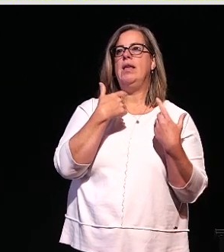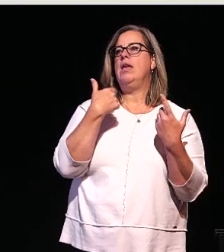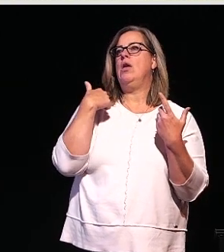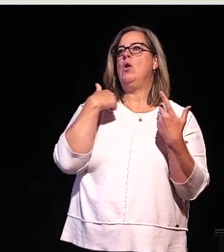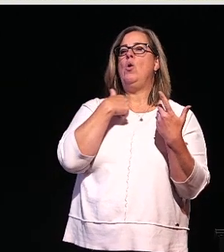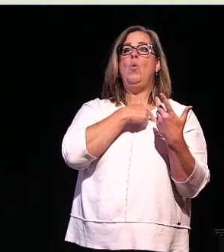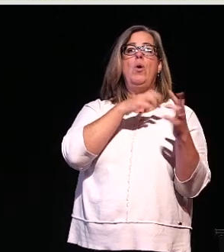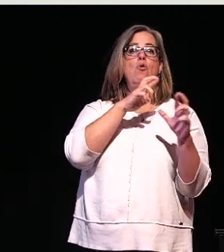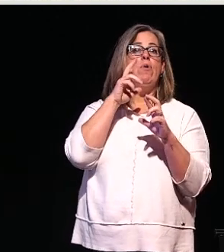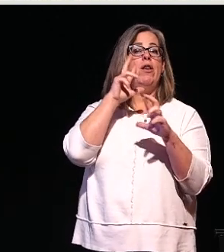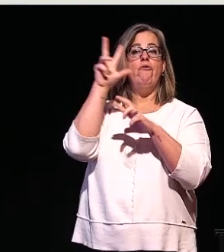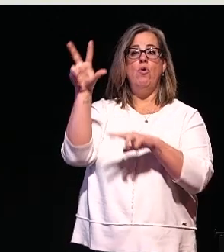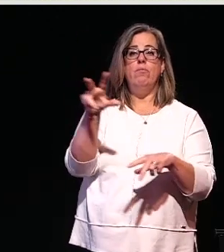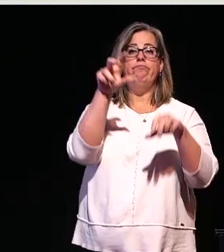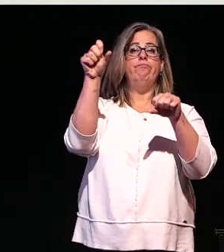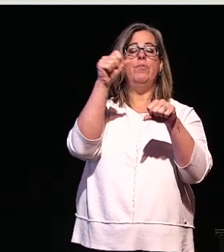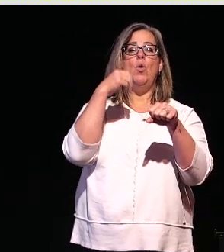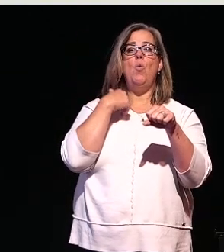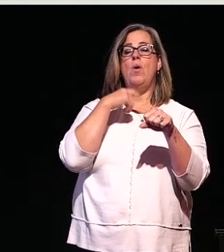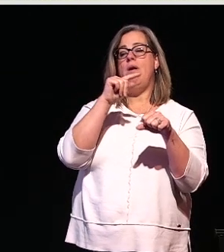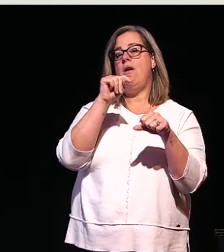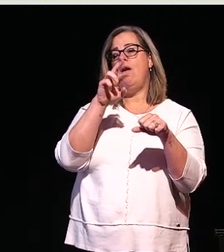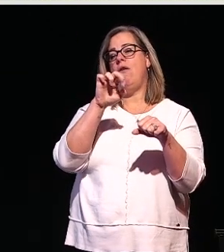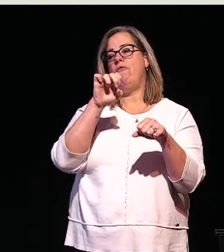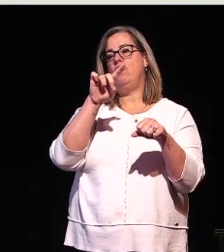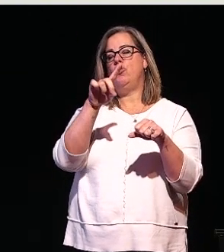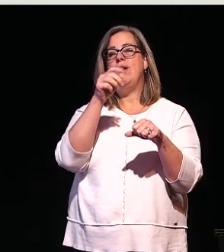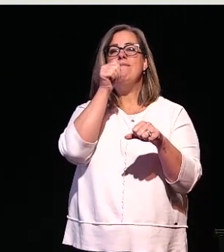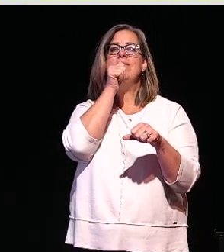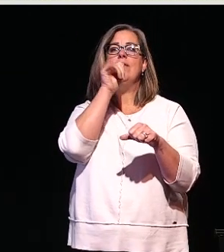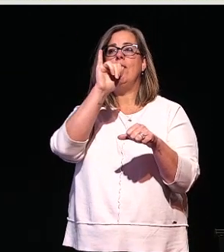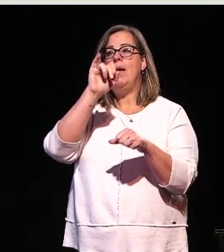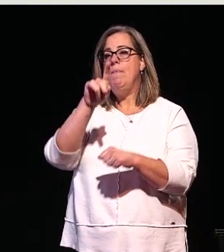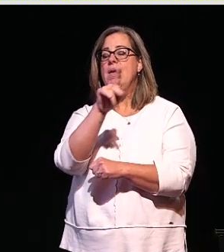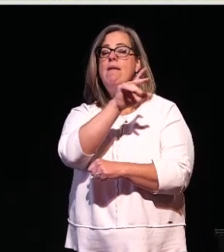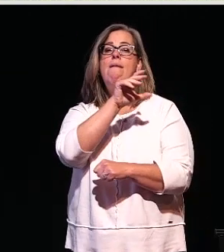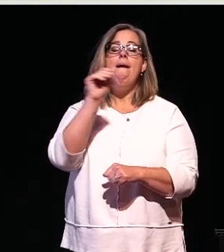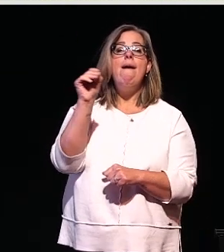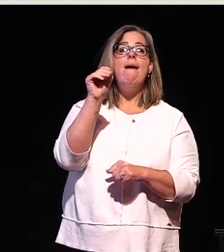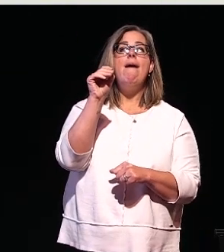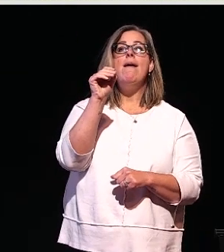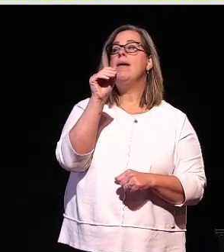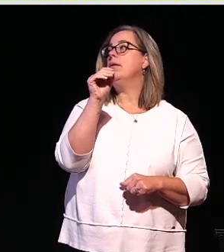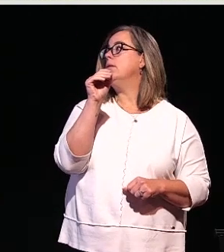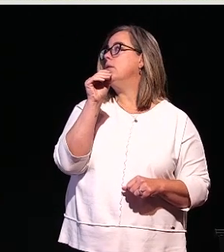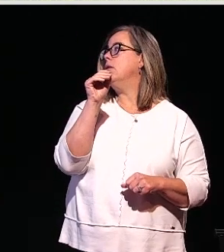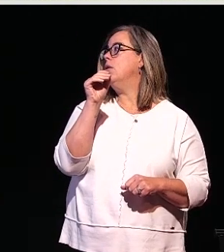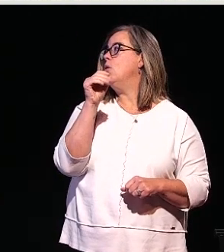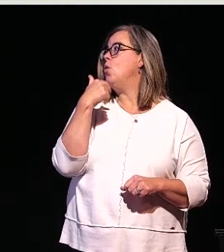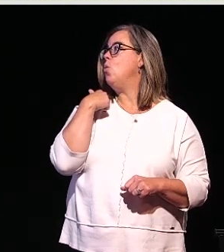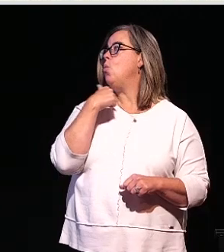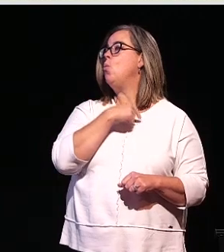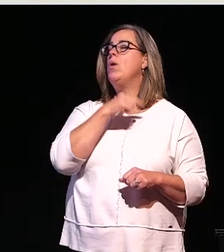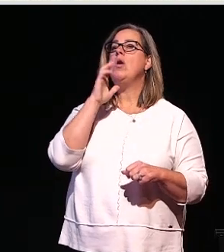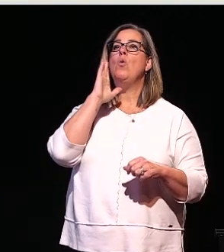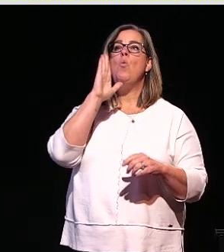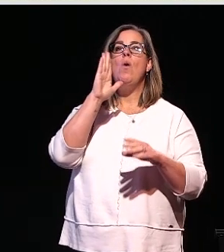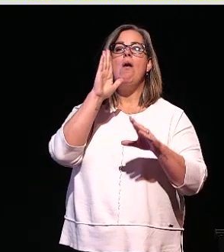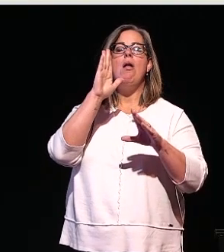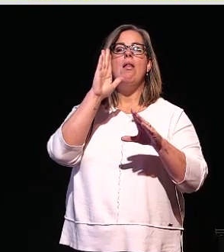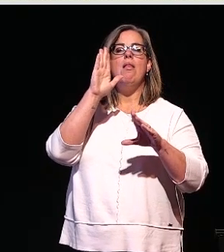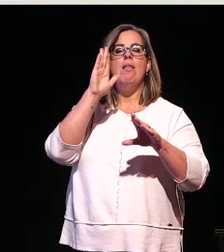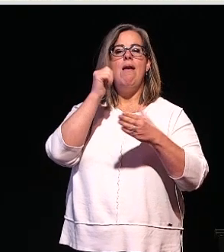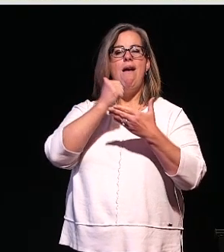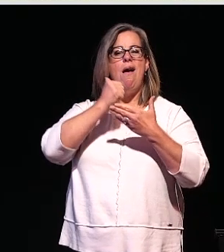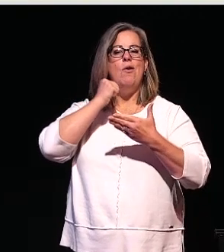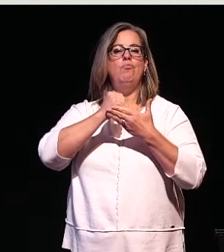for acquisition. We have trade secret IP, and in addition to the to the jobs. We will help uplift